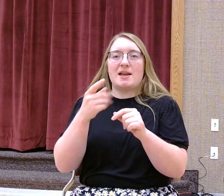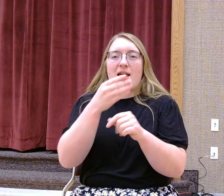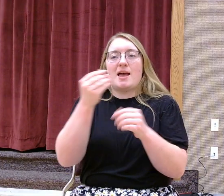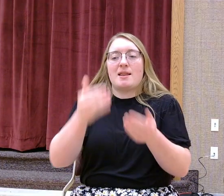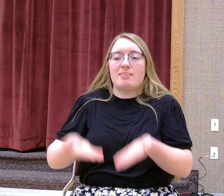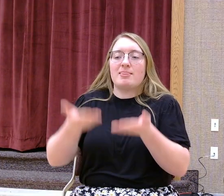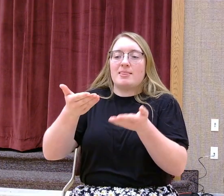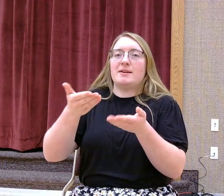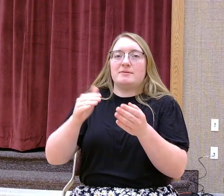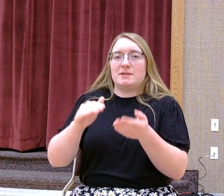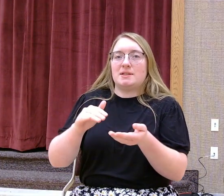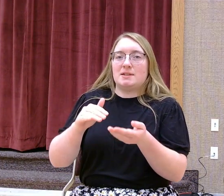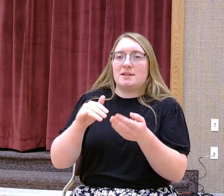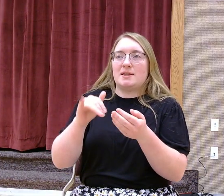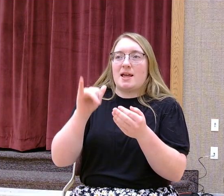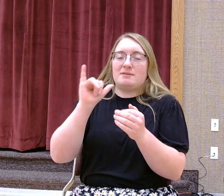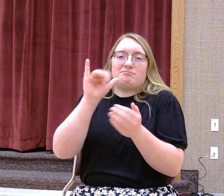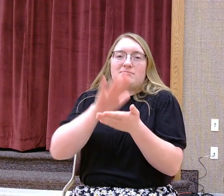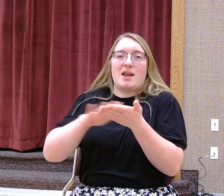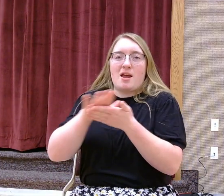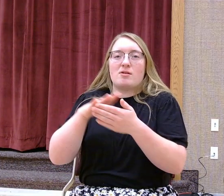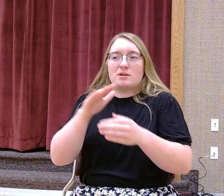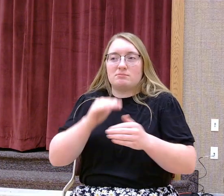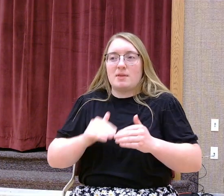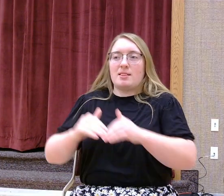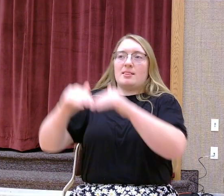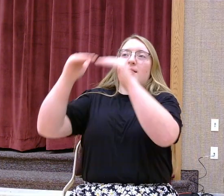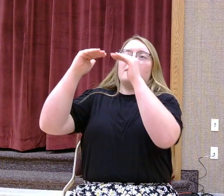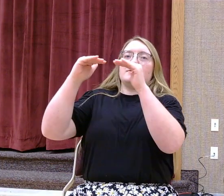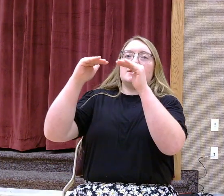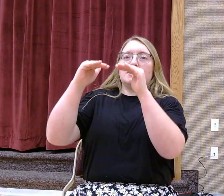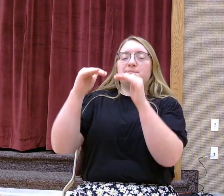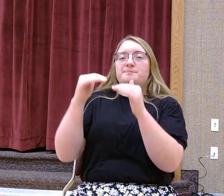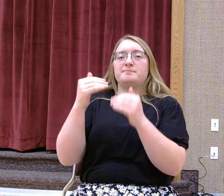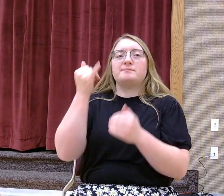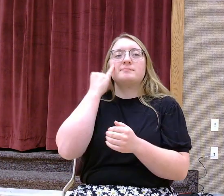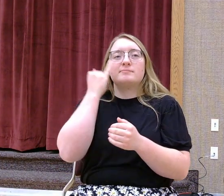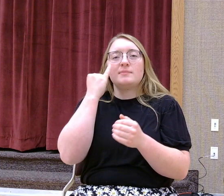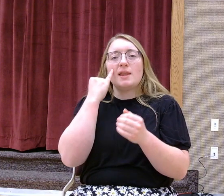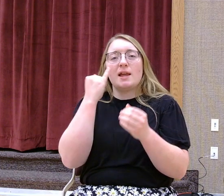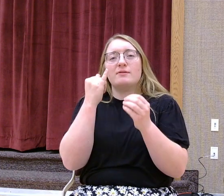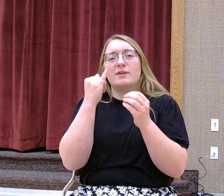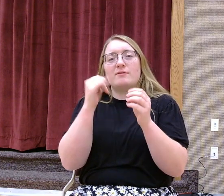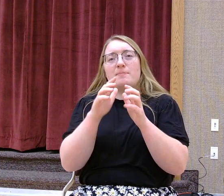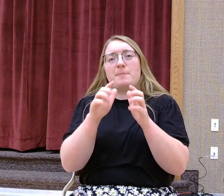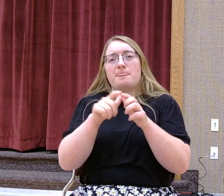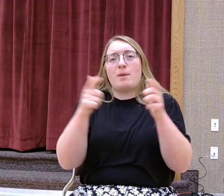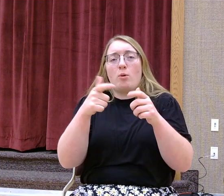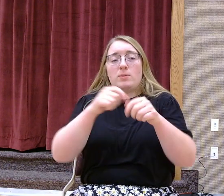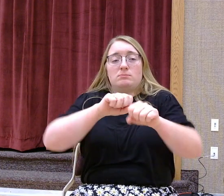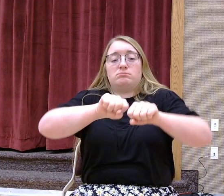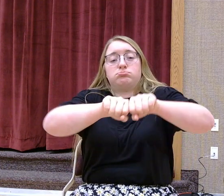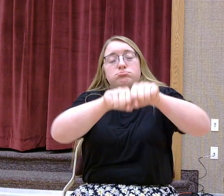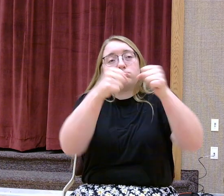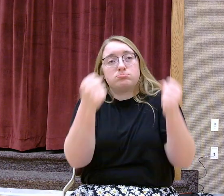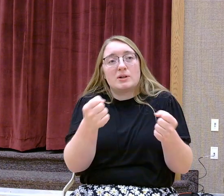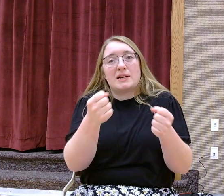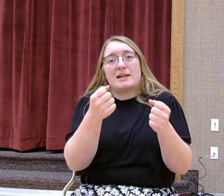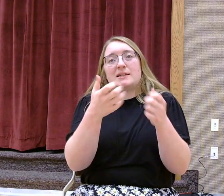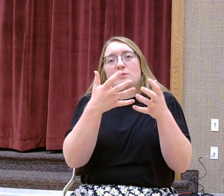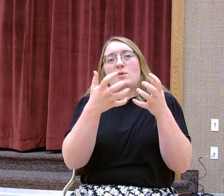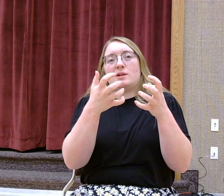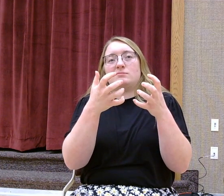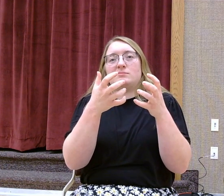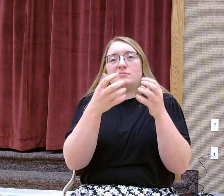area. If there's an open fracture, obviously you want to control the bleeding and immobilize. If it's a neck or